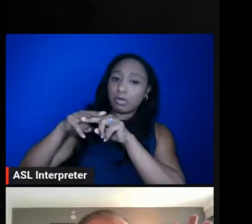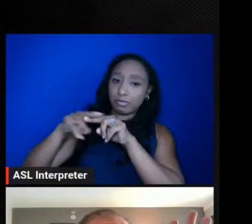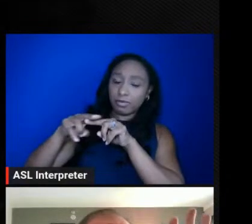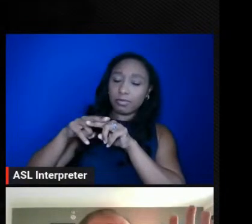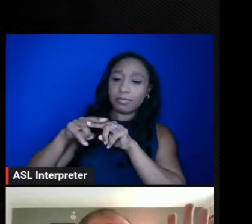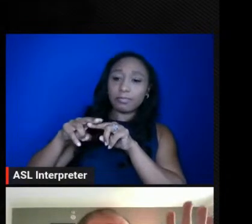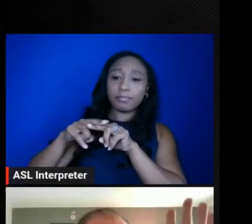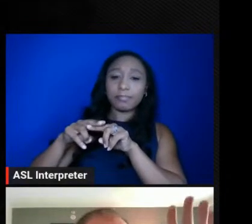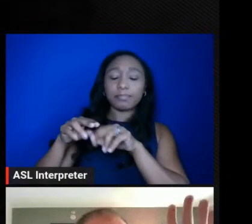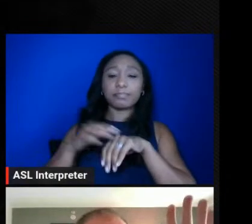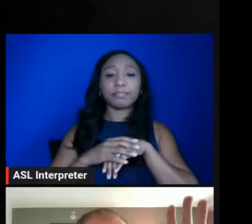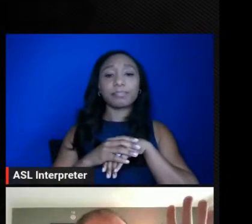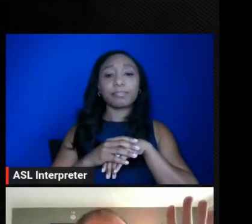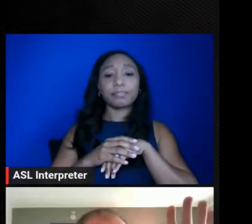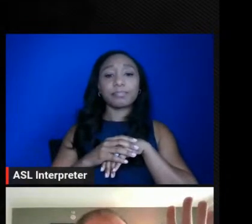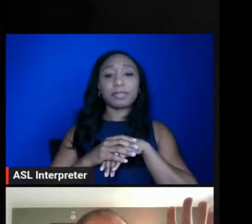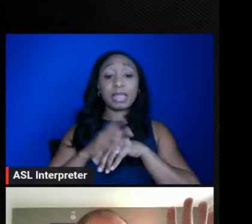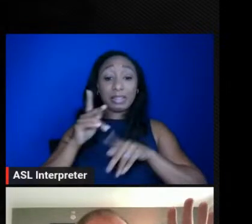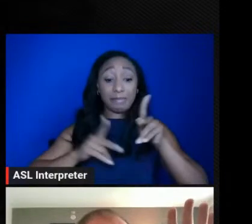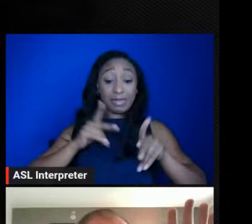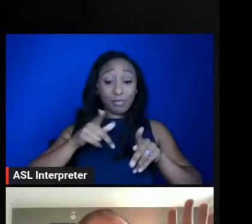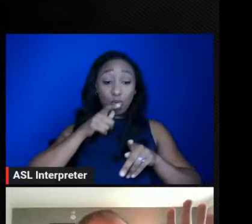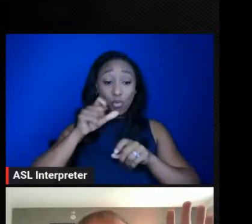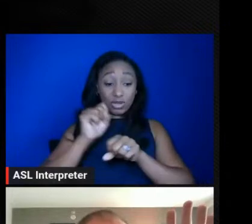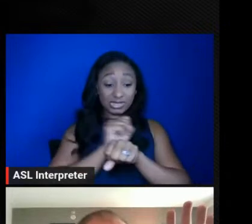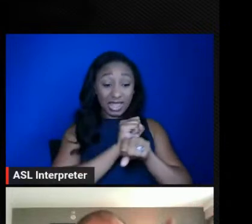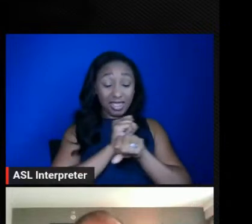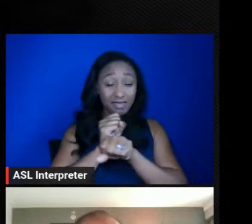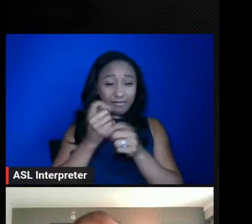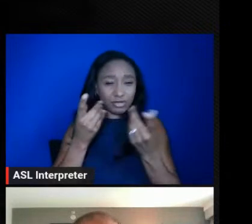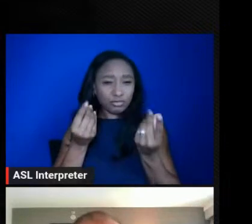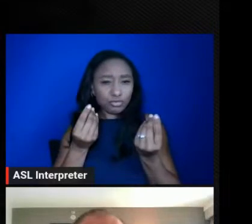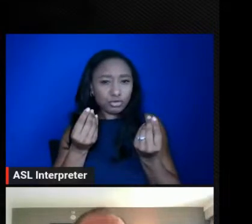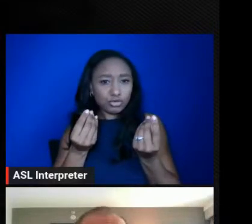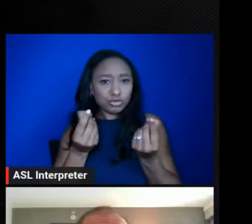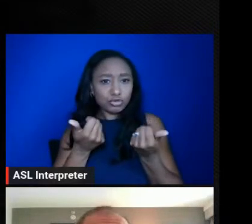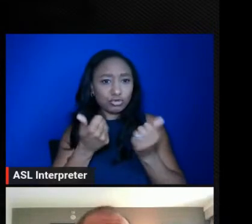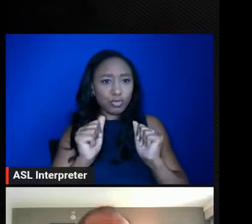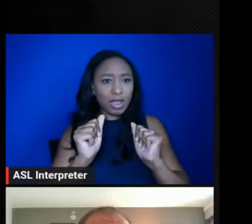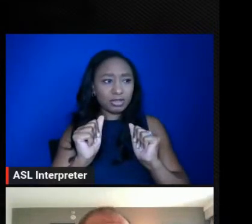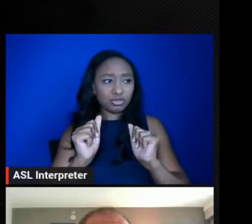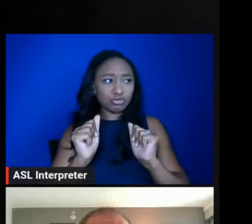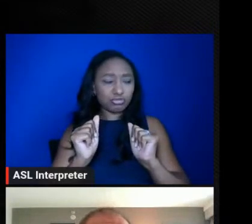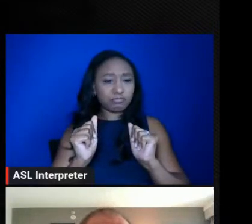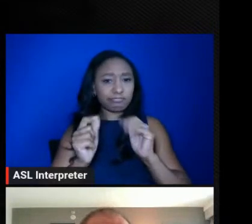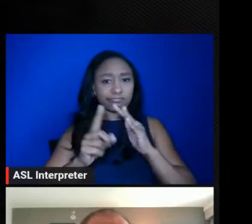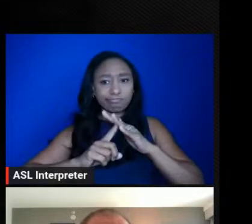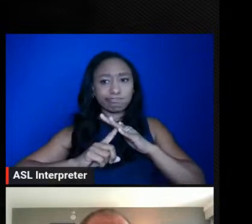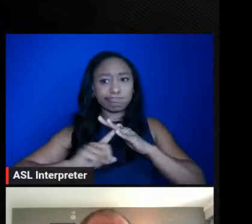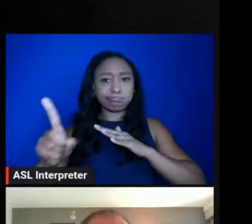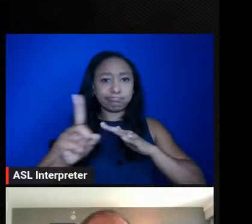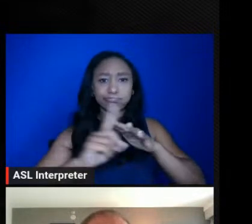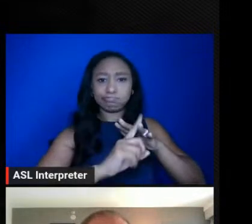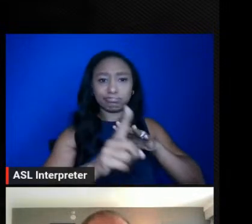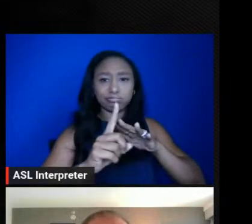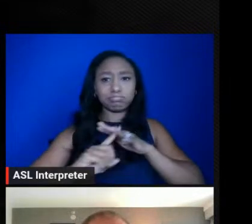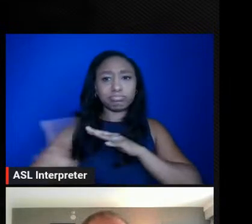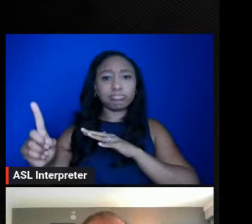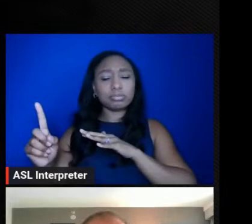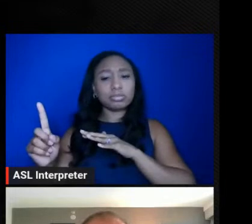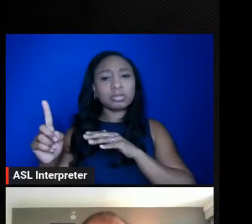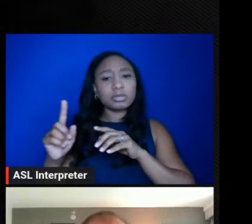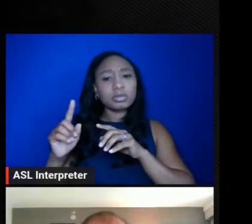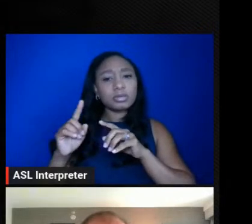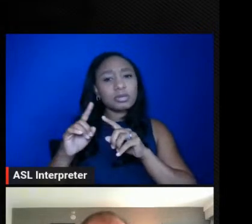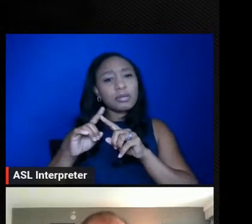ran in opposite directions, and they existed for completely different purposes. But because